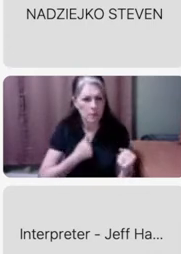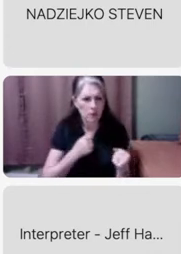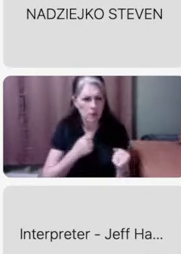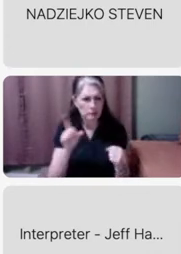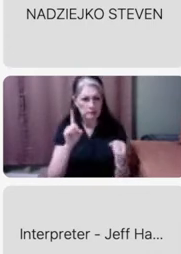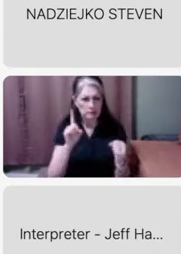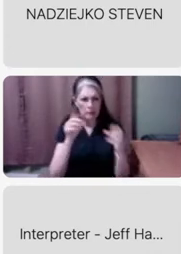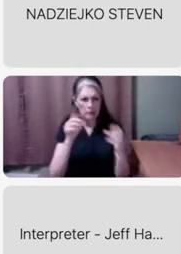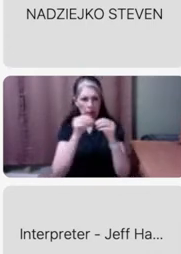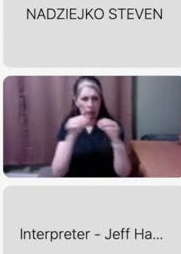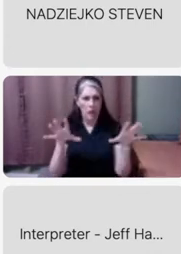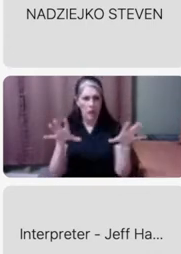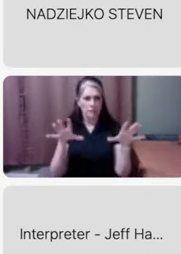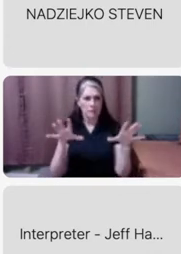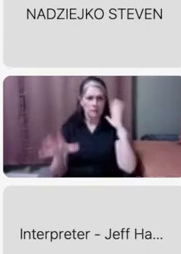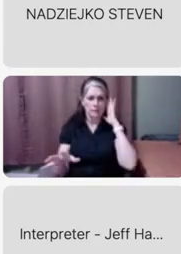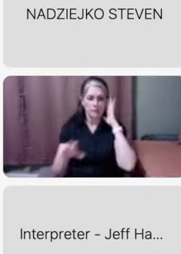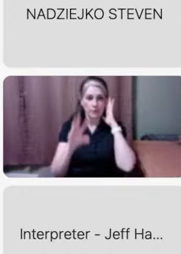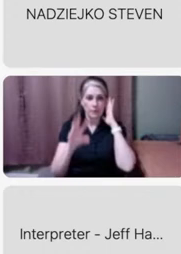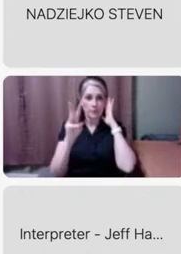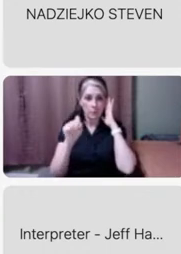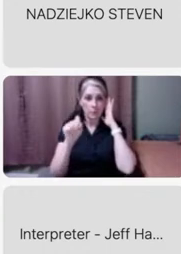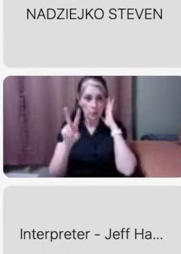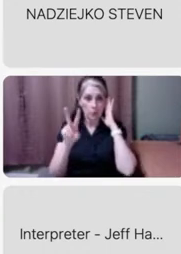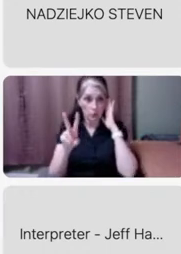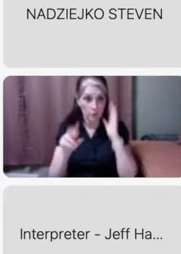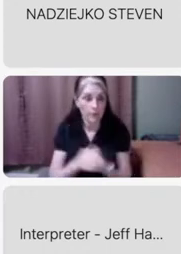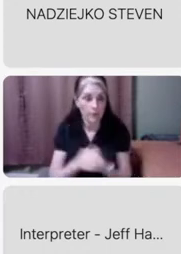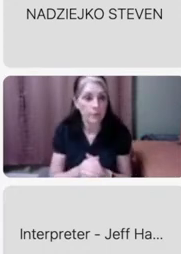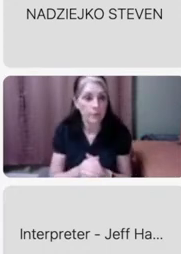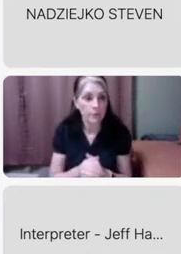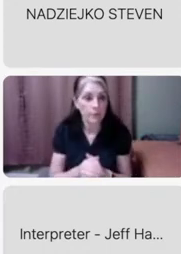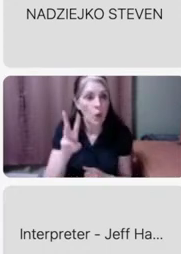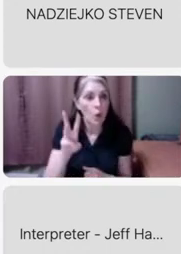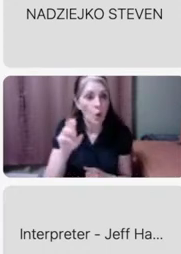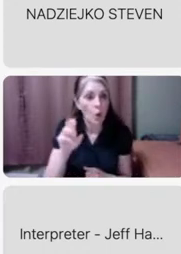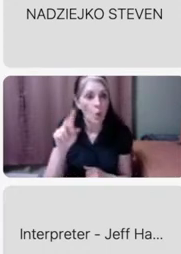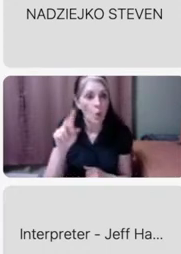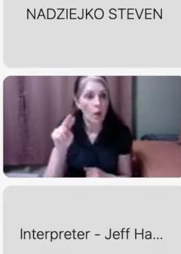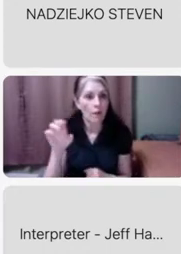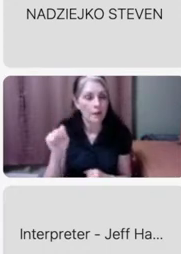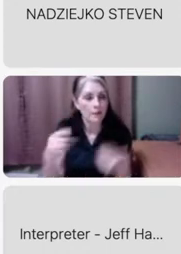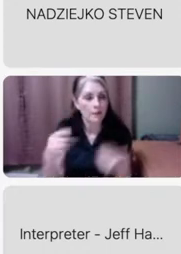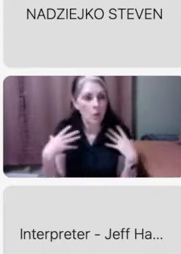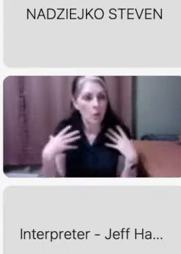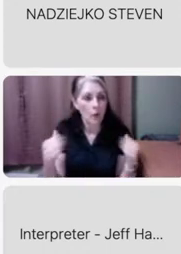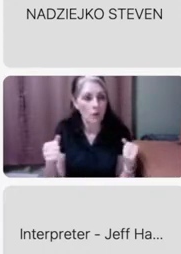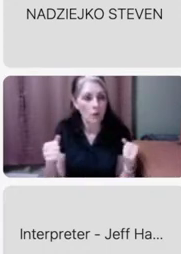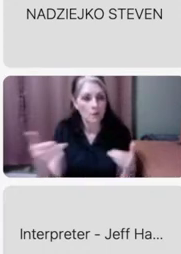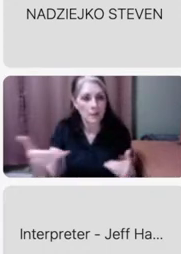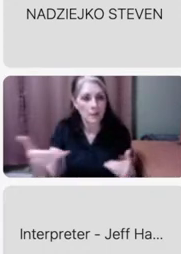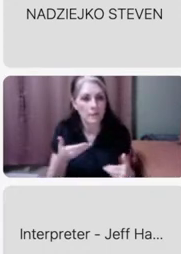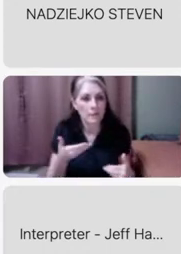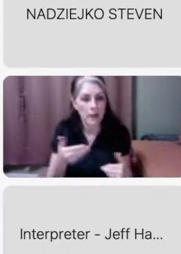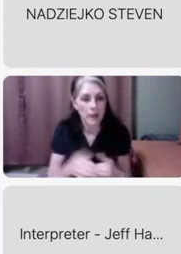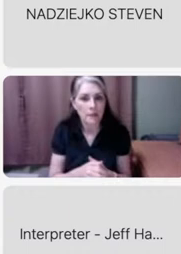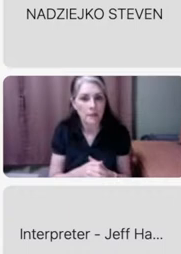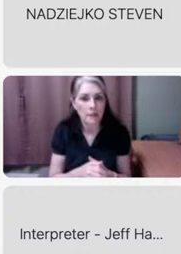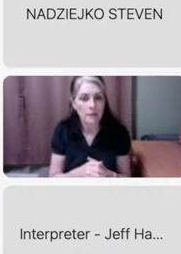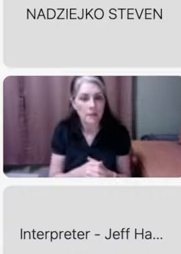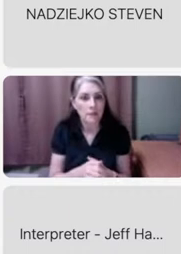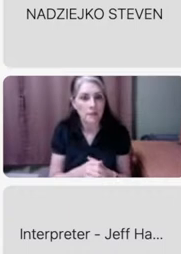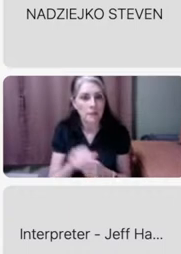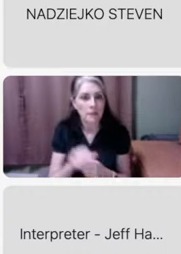so yes 6.2 wellness policy business service division i would like to invite interim assistant superintendent dignal to